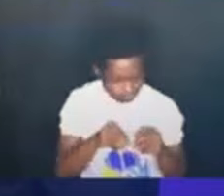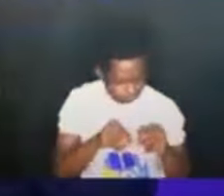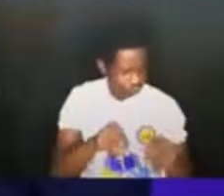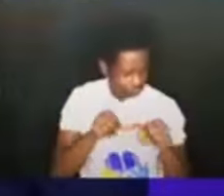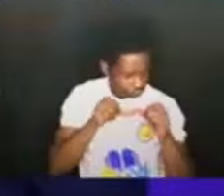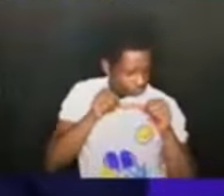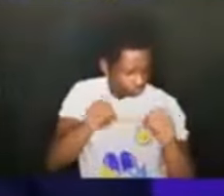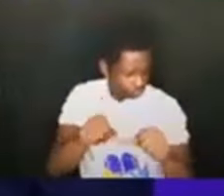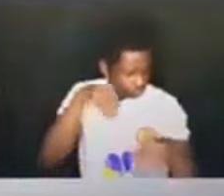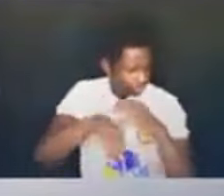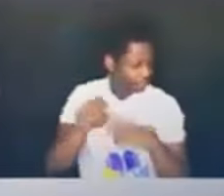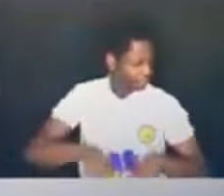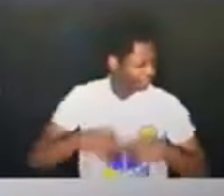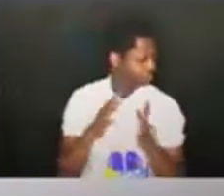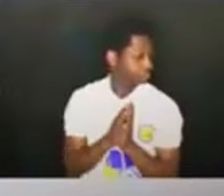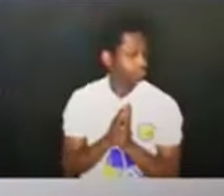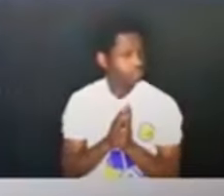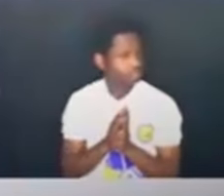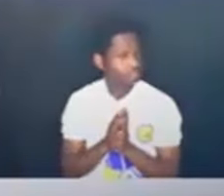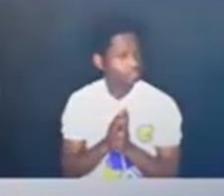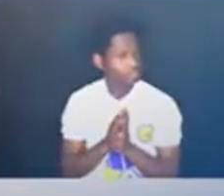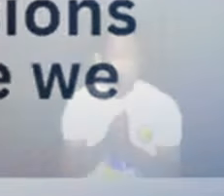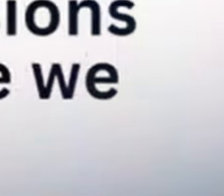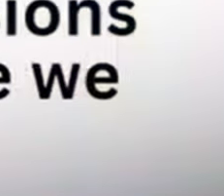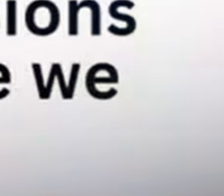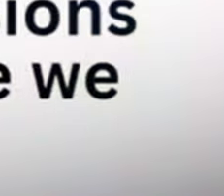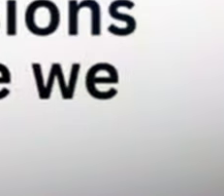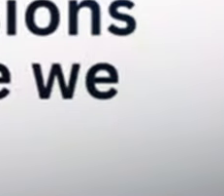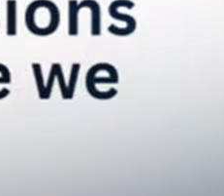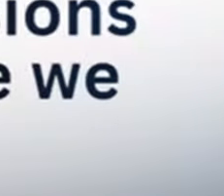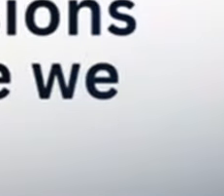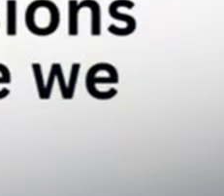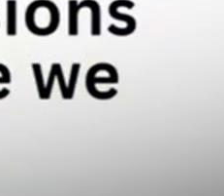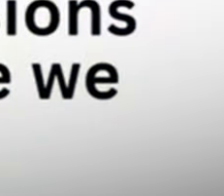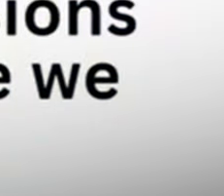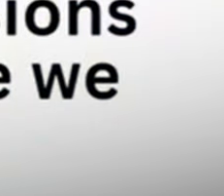life. Otherwise, you will remain static.